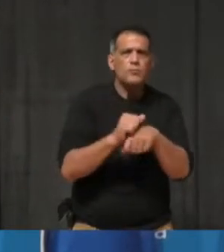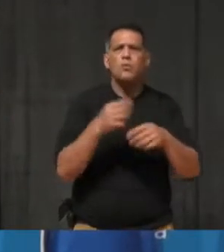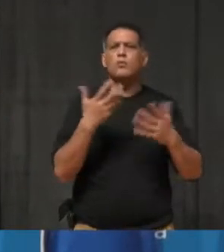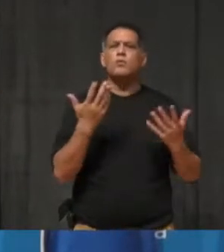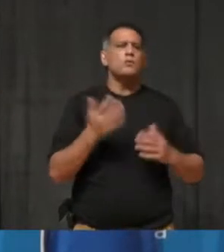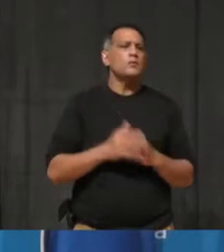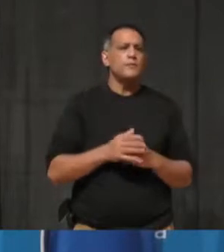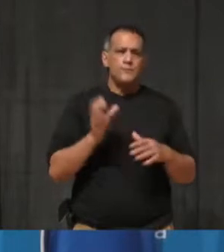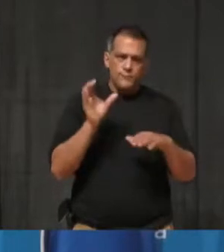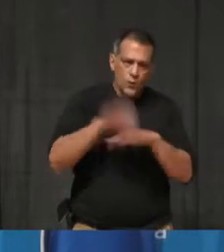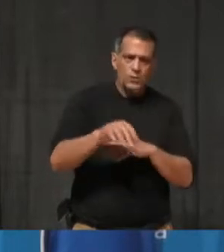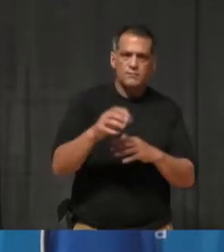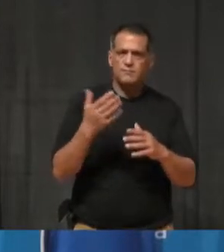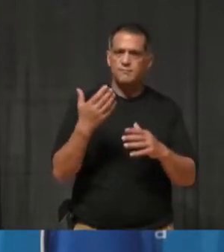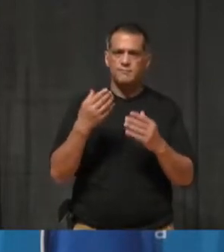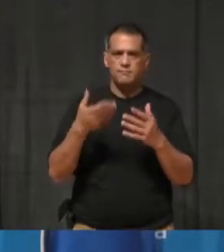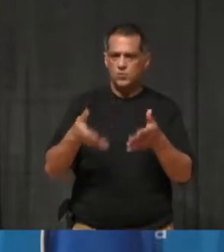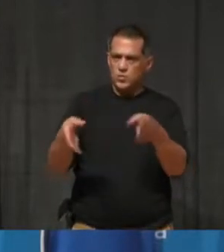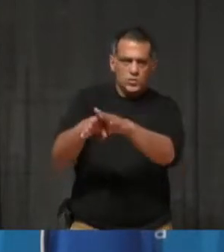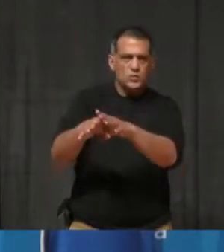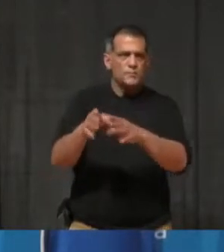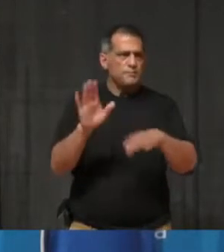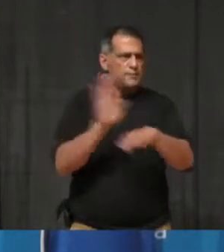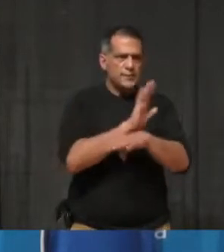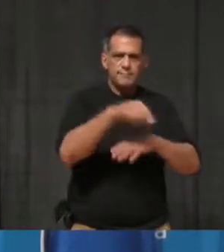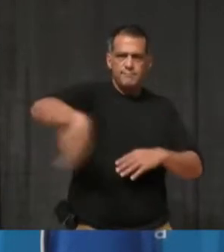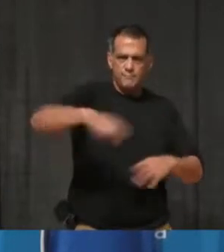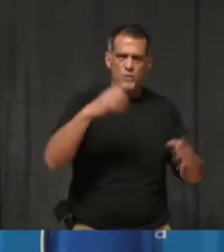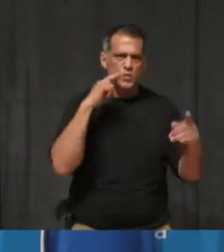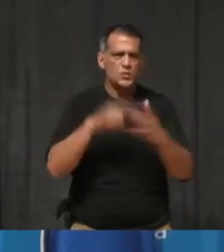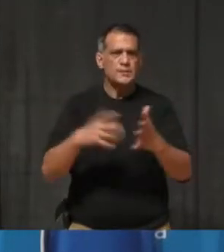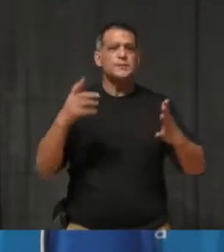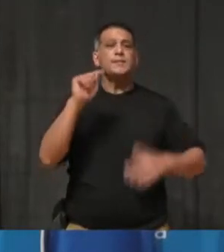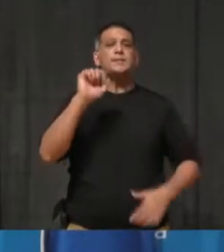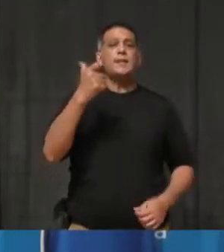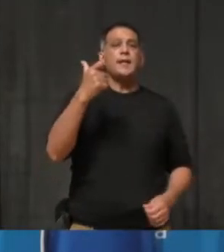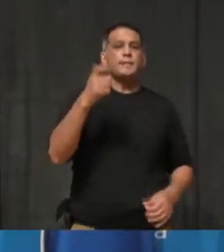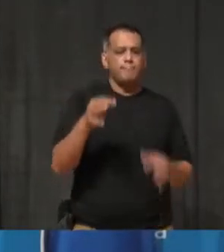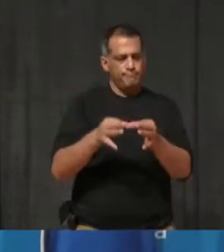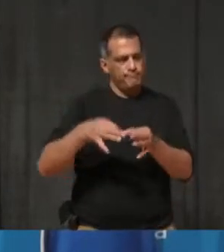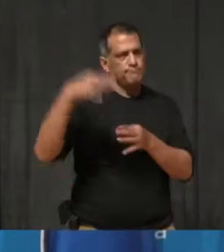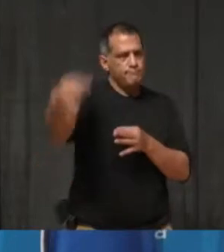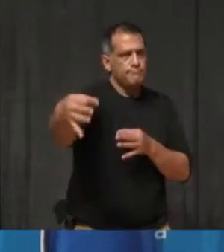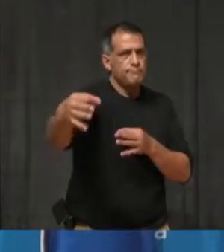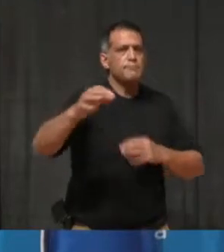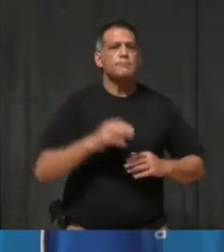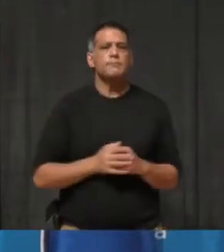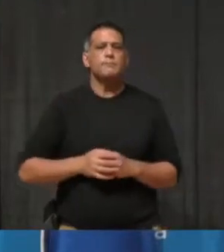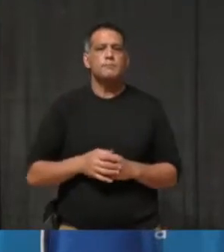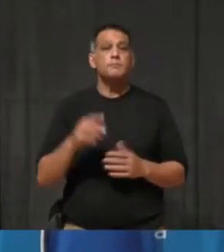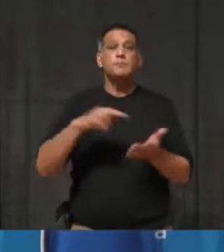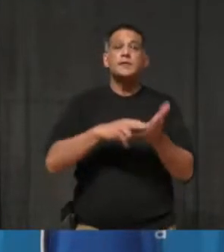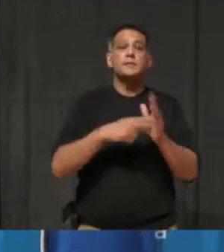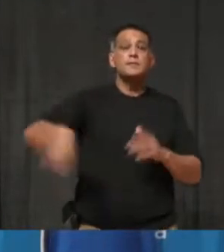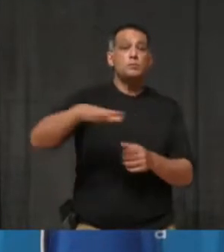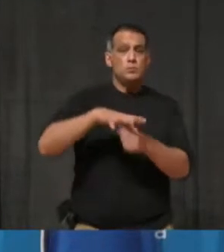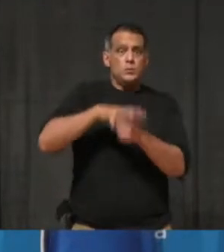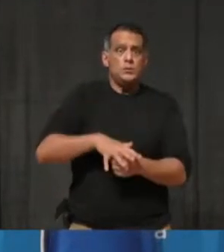close down their businesses. This deferral program is aimed at taking pressure off